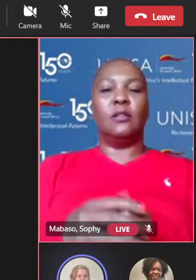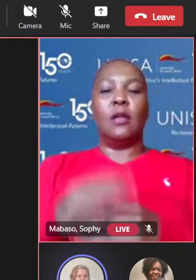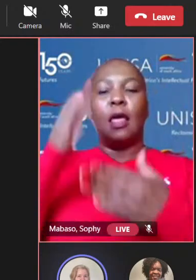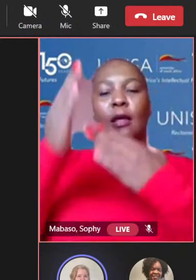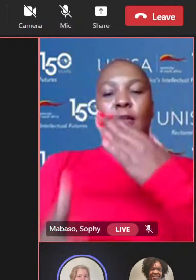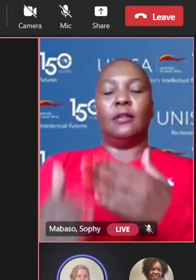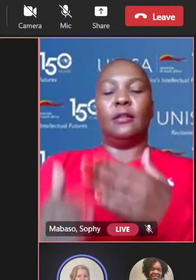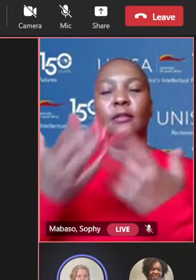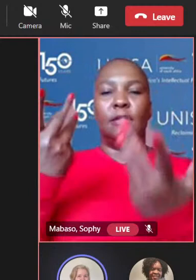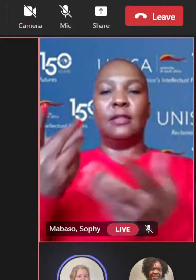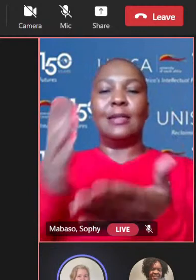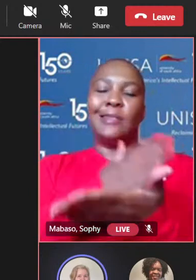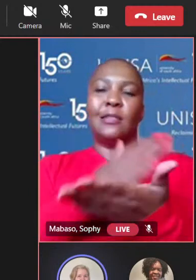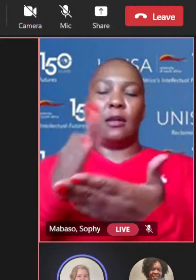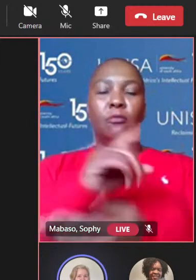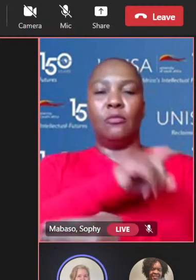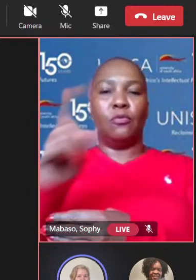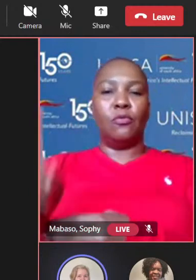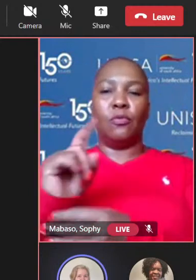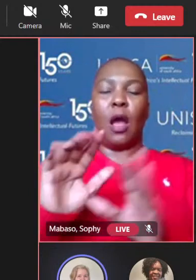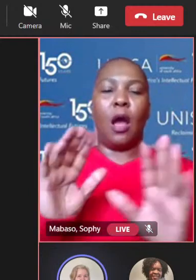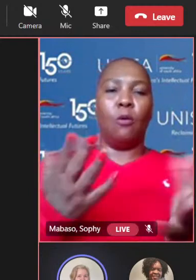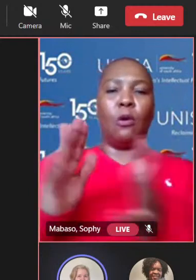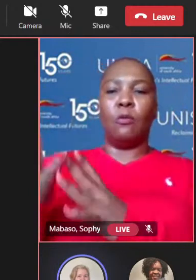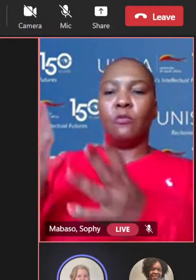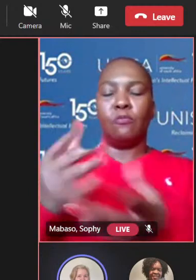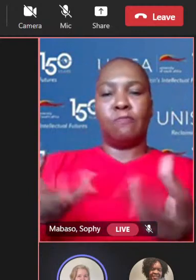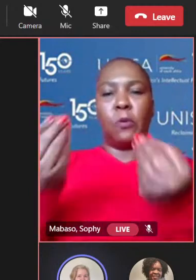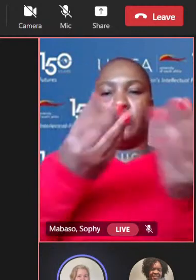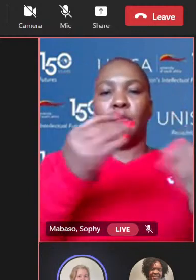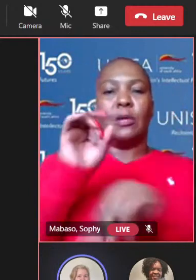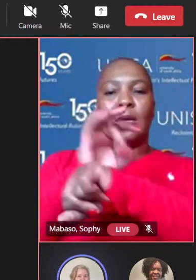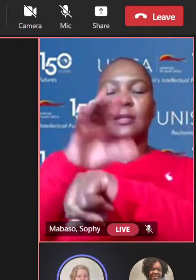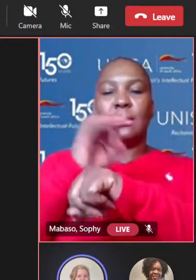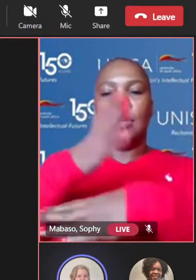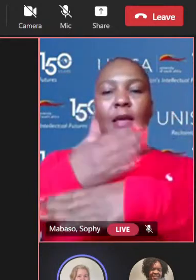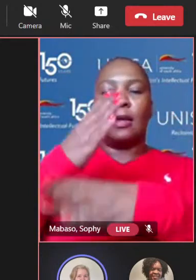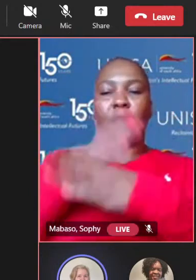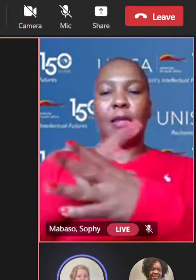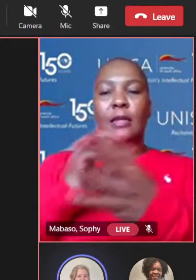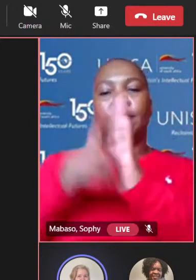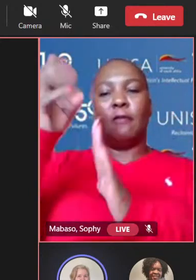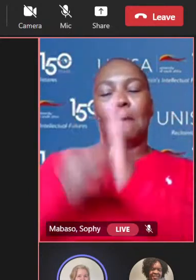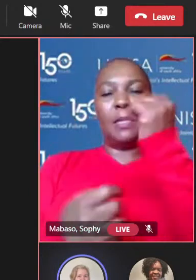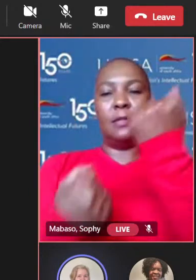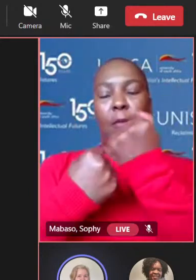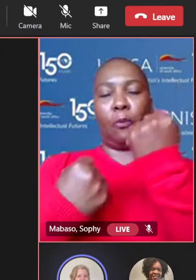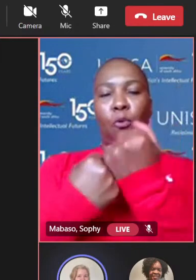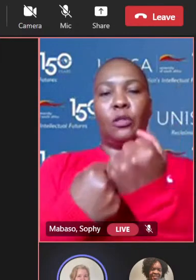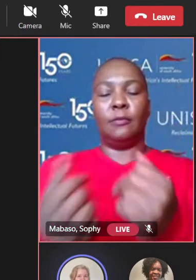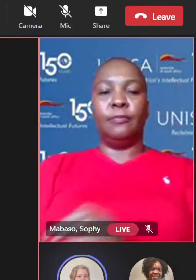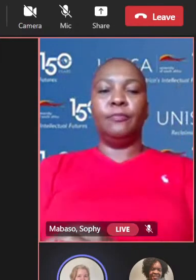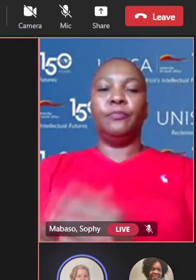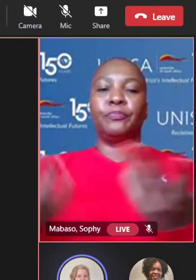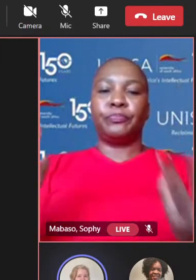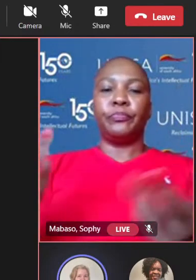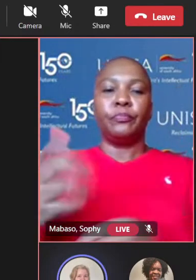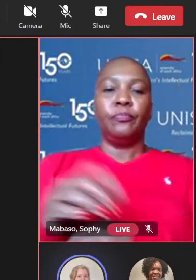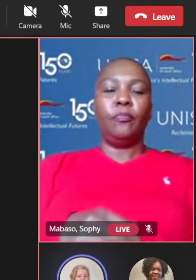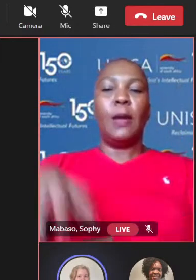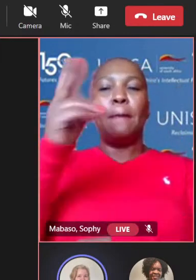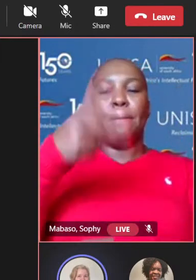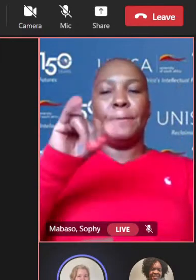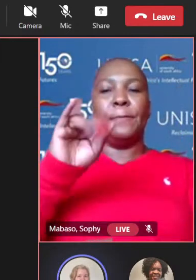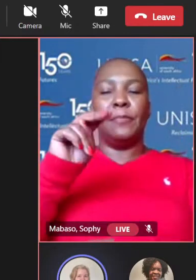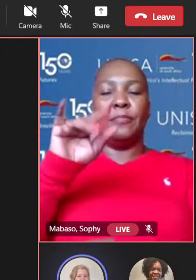with sharing with you how you can get counselling and career development support. So Mr. Pignani will